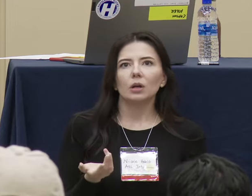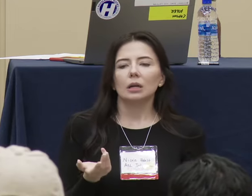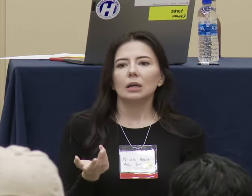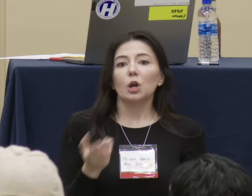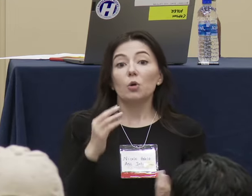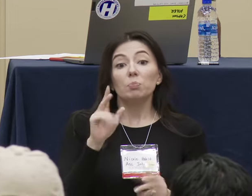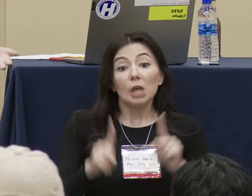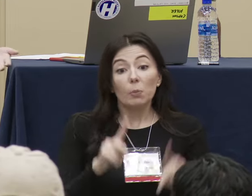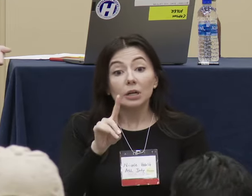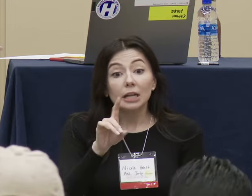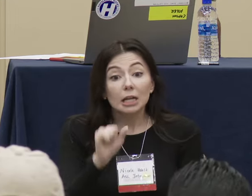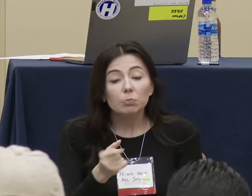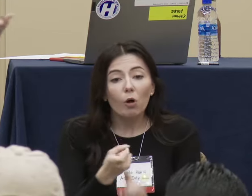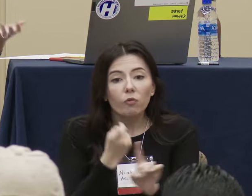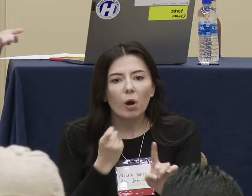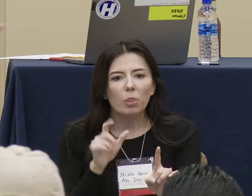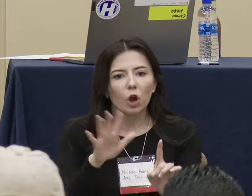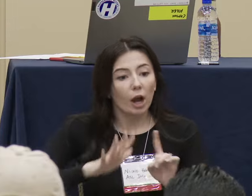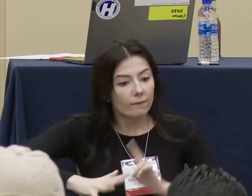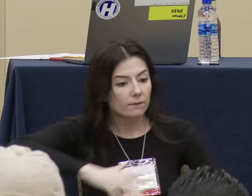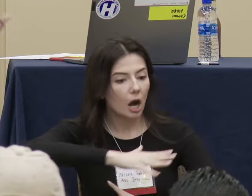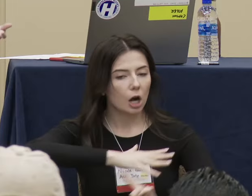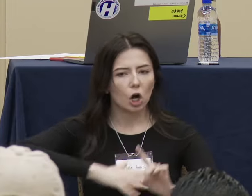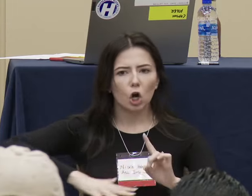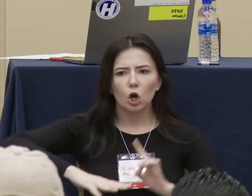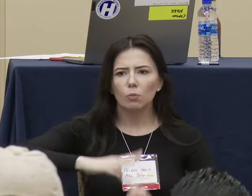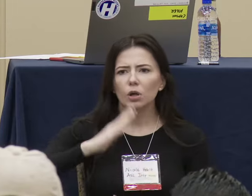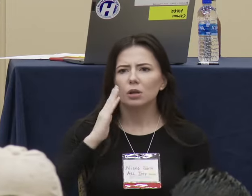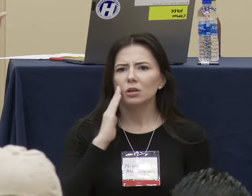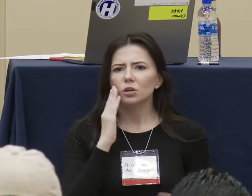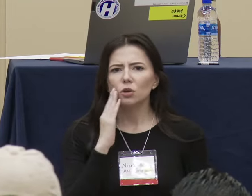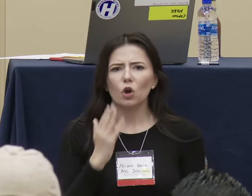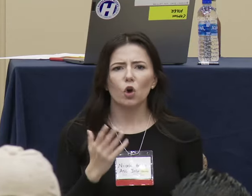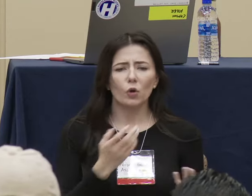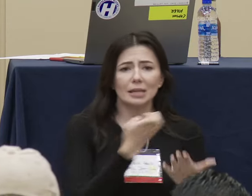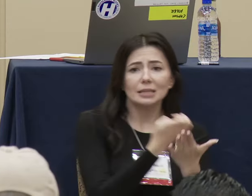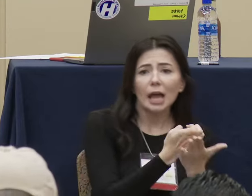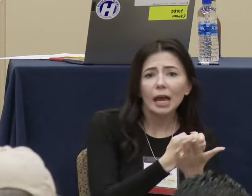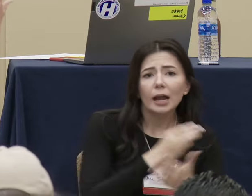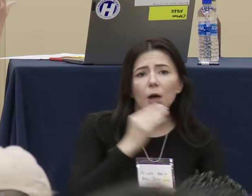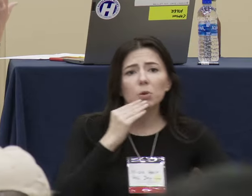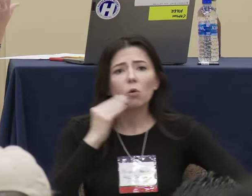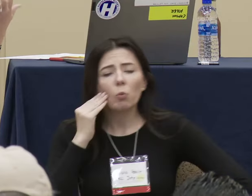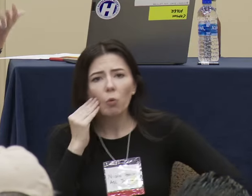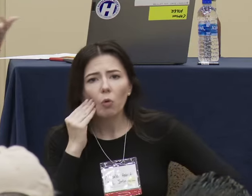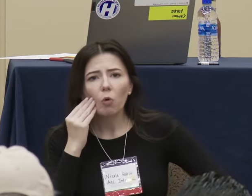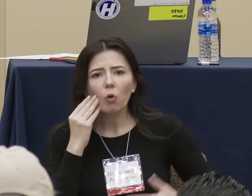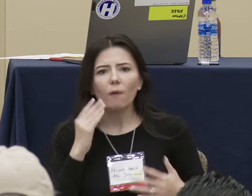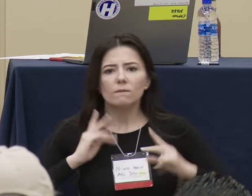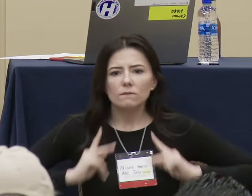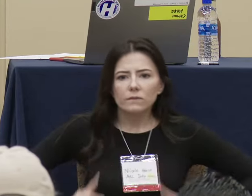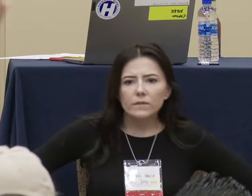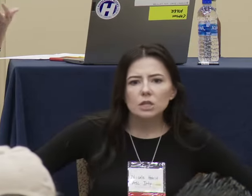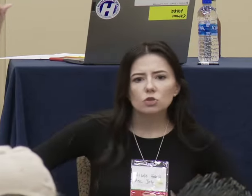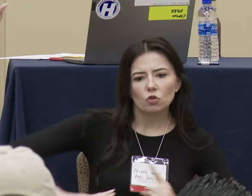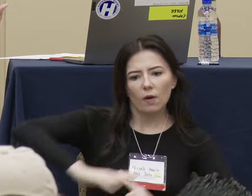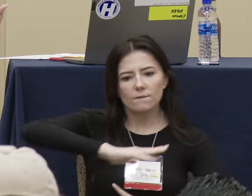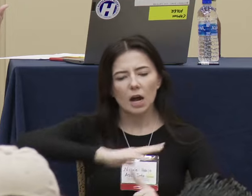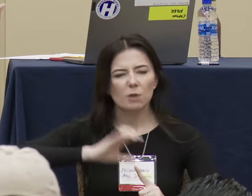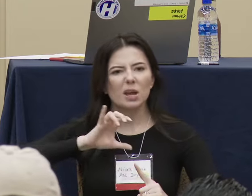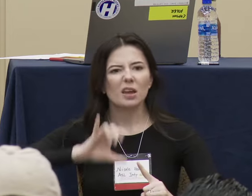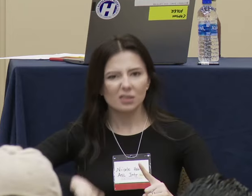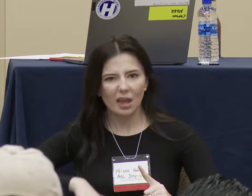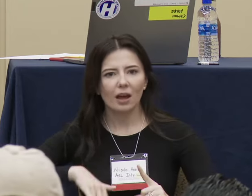are disabled by environment, whether the environment is attitudinal, economic, physical environments, and so